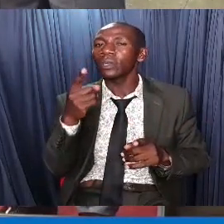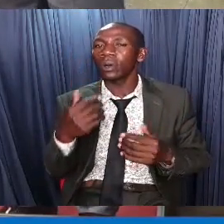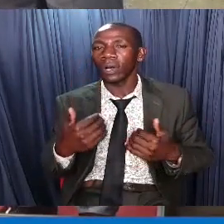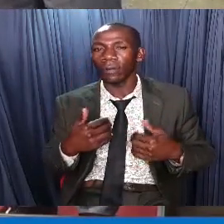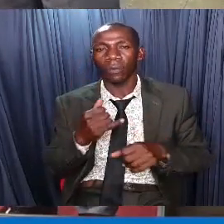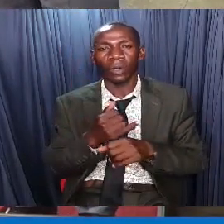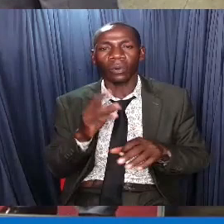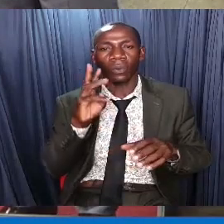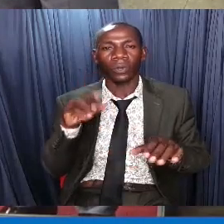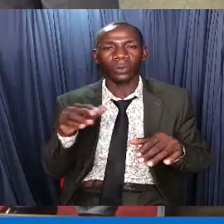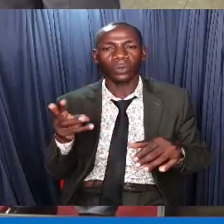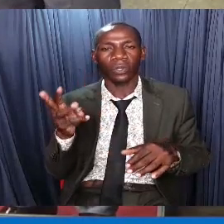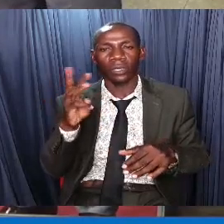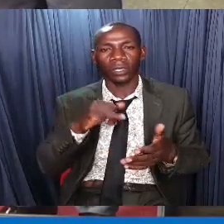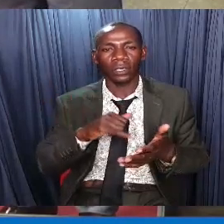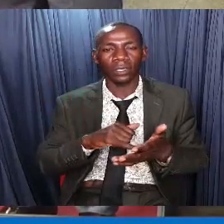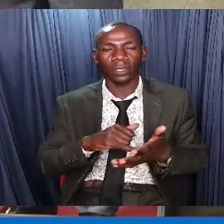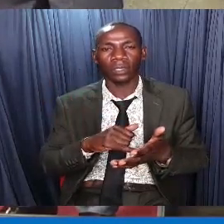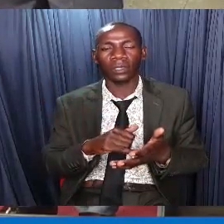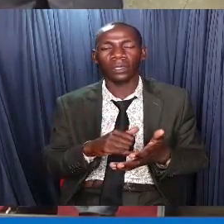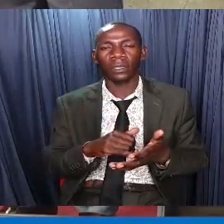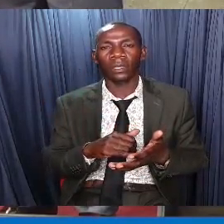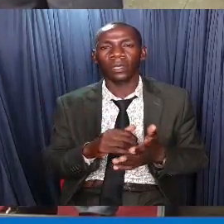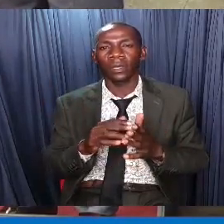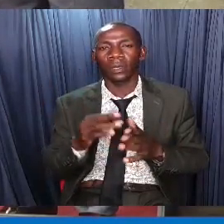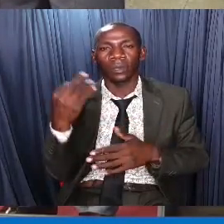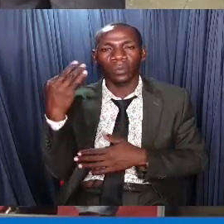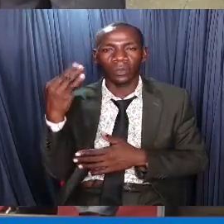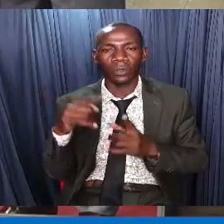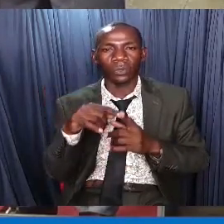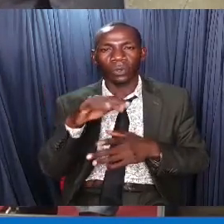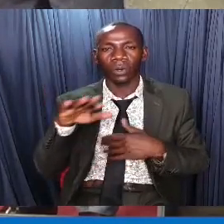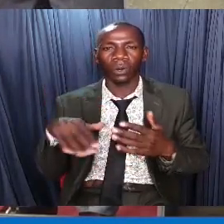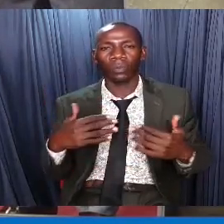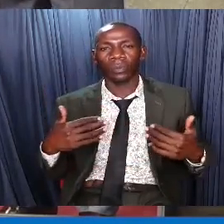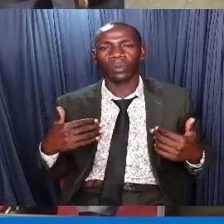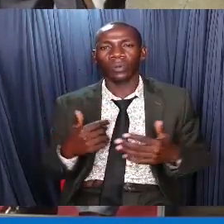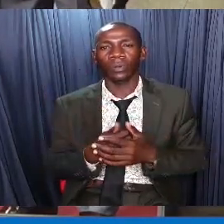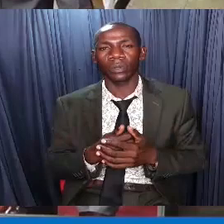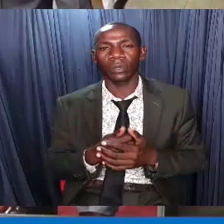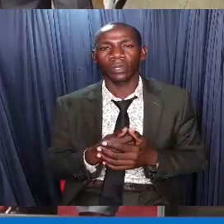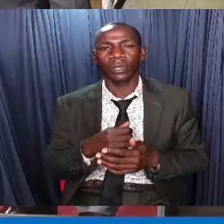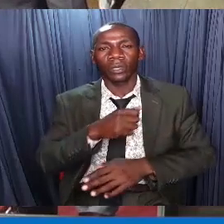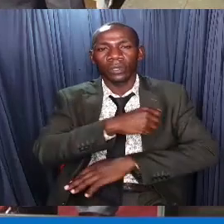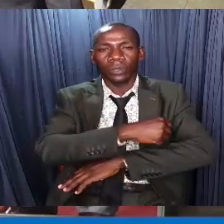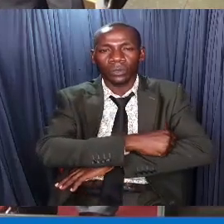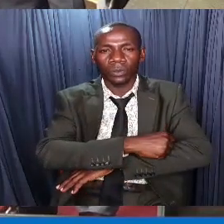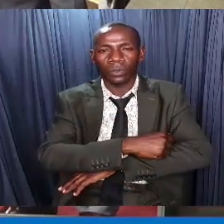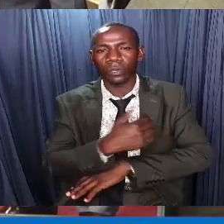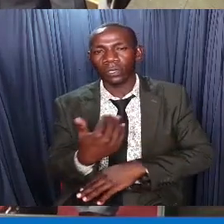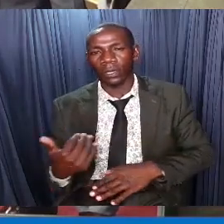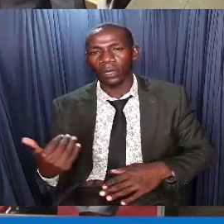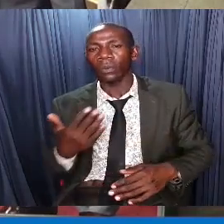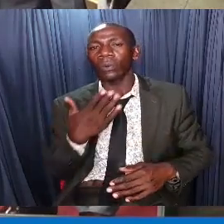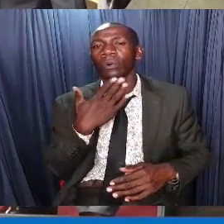kazi watafanya. But I don't say those with the good jobs will do that. Limehubiriwa ni la watu wote. The word preached for everybody. Hata mwanashule anataka baraka. Even a